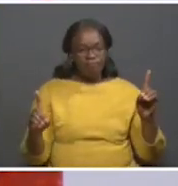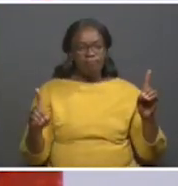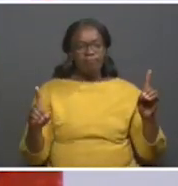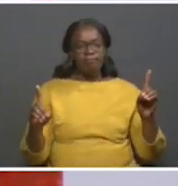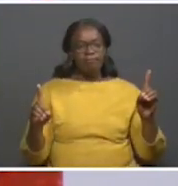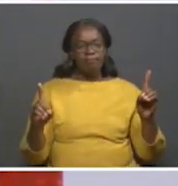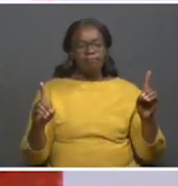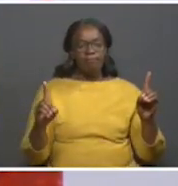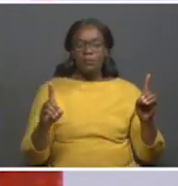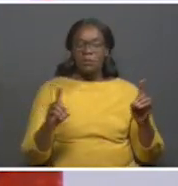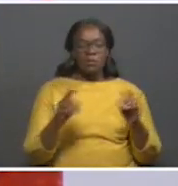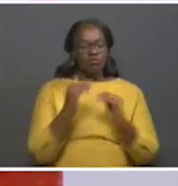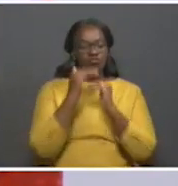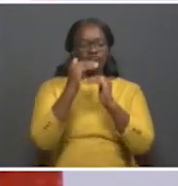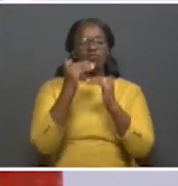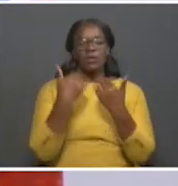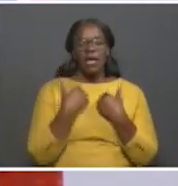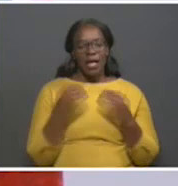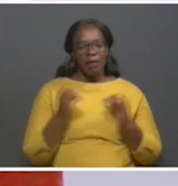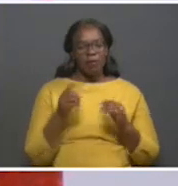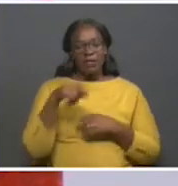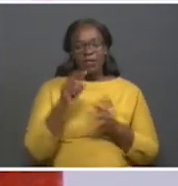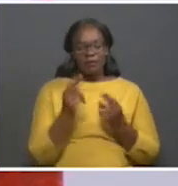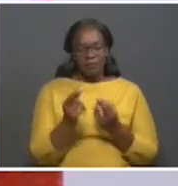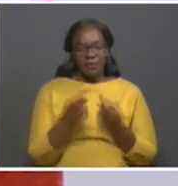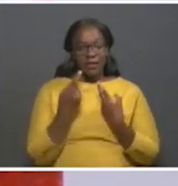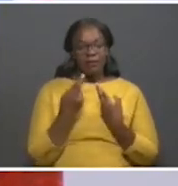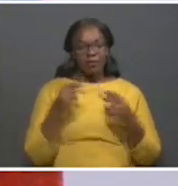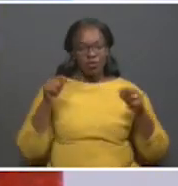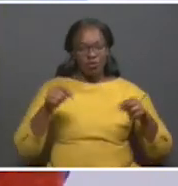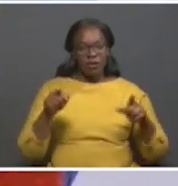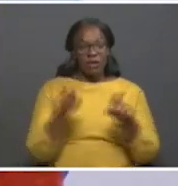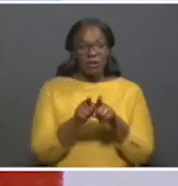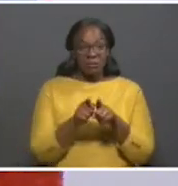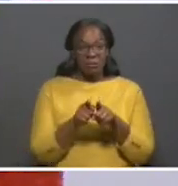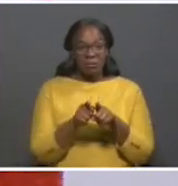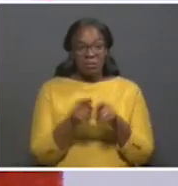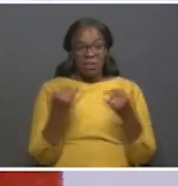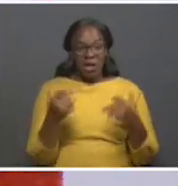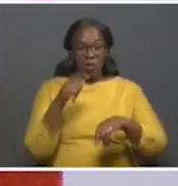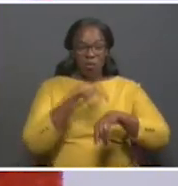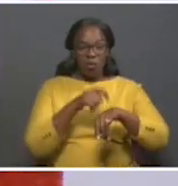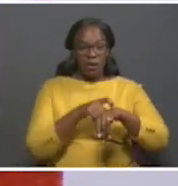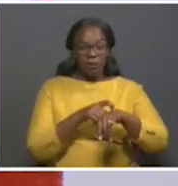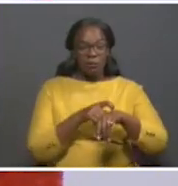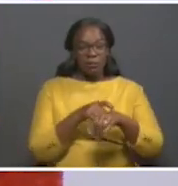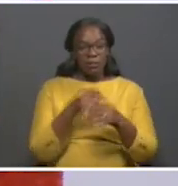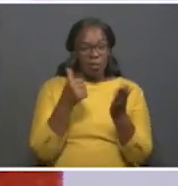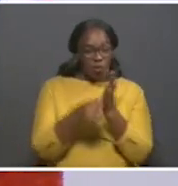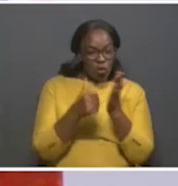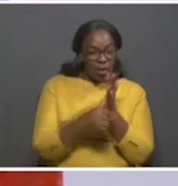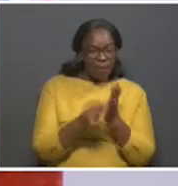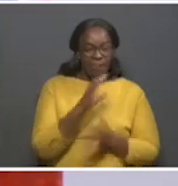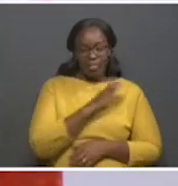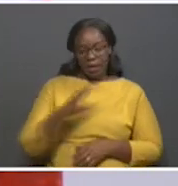by space. He is our refuge today. Even in a season of such a pandemic, Christ